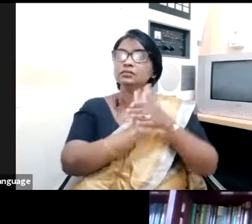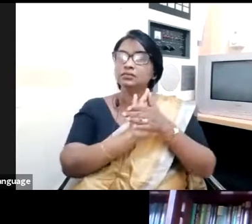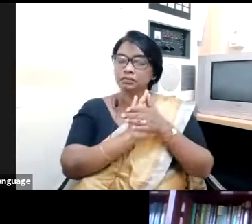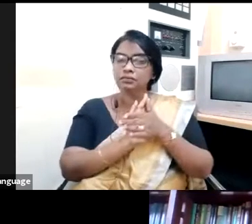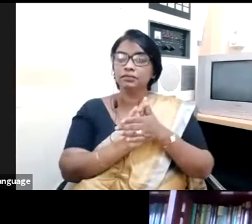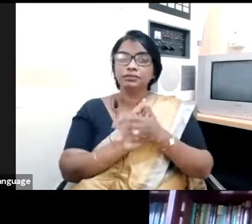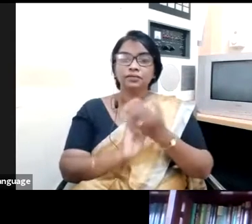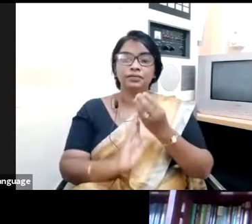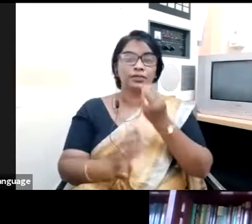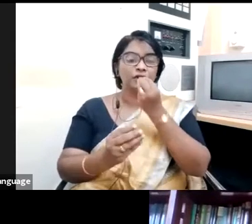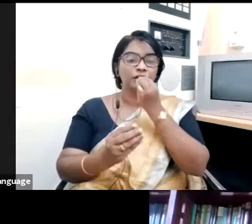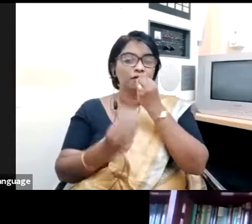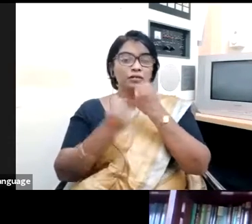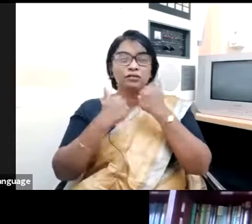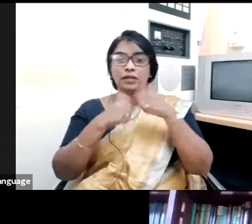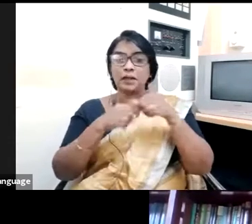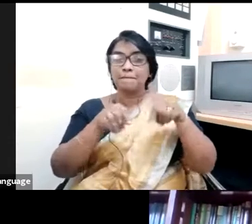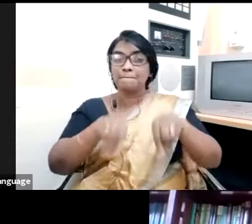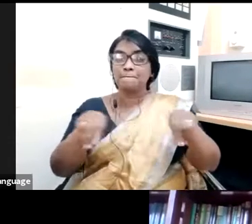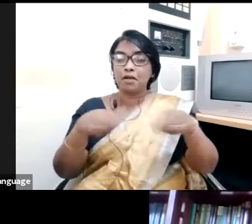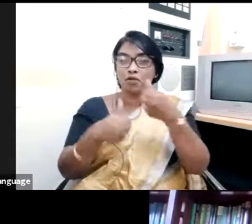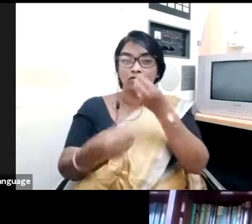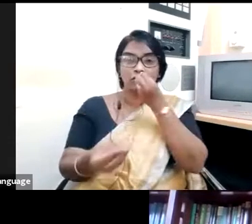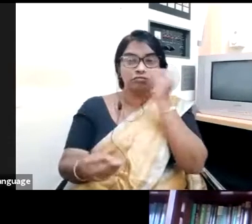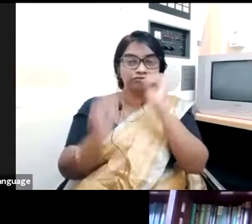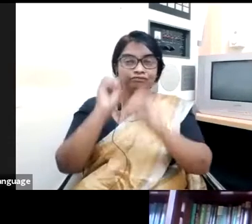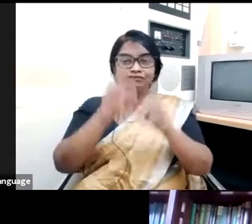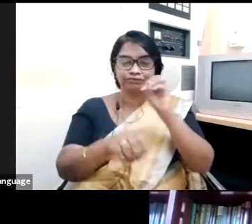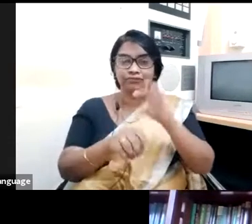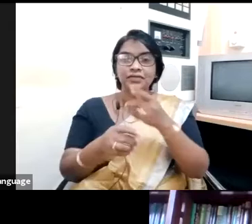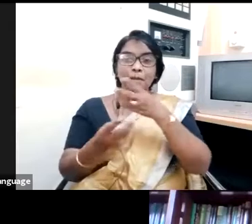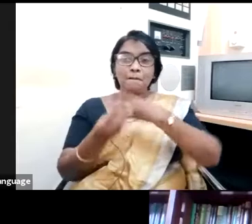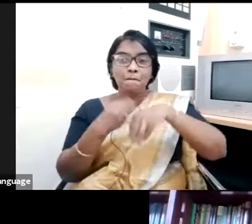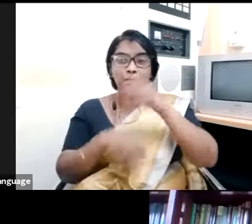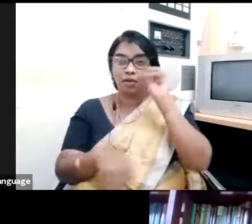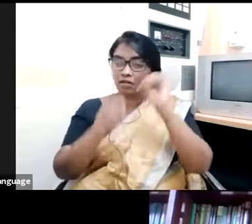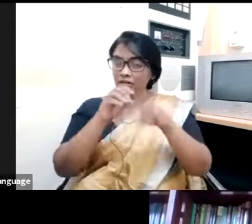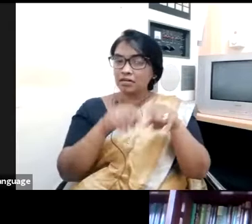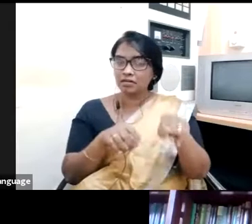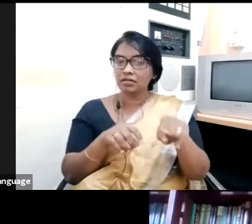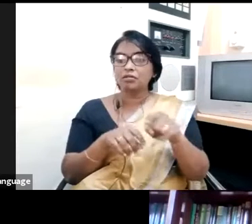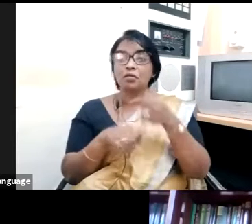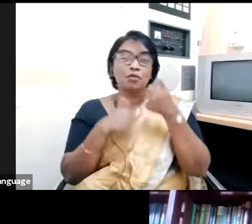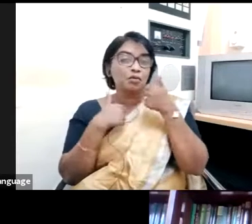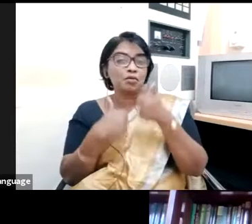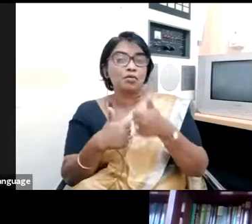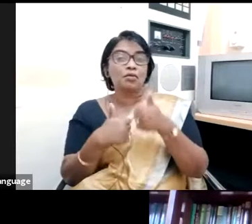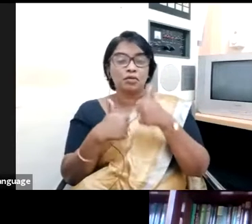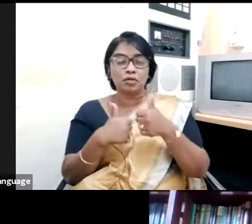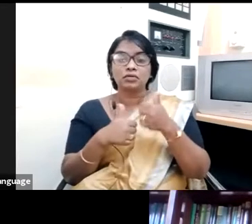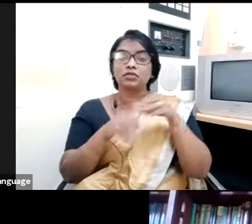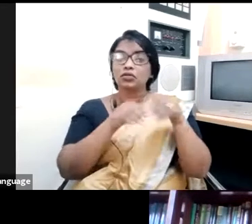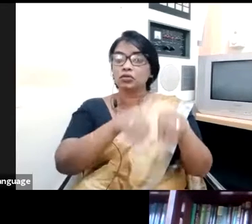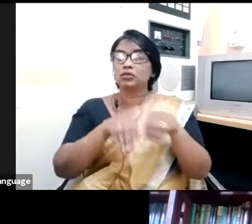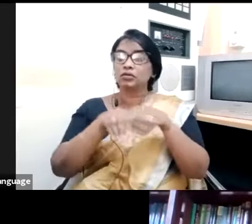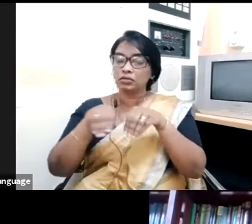methods, having various good agricultural practices to offset the initial effects of climate change.